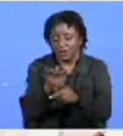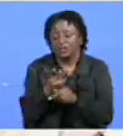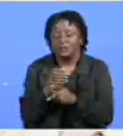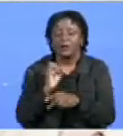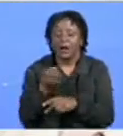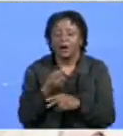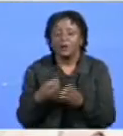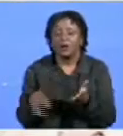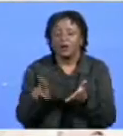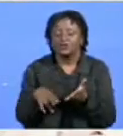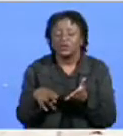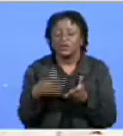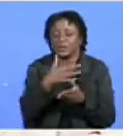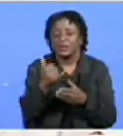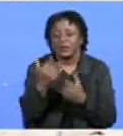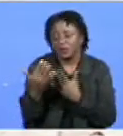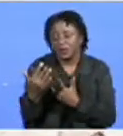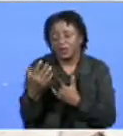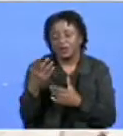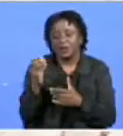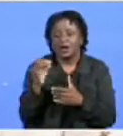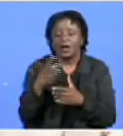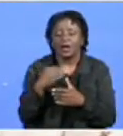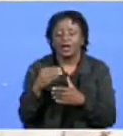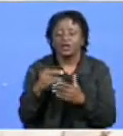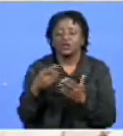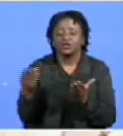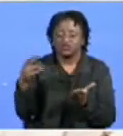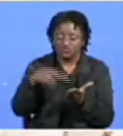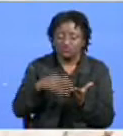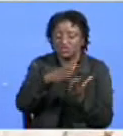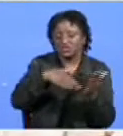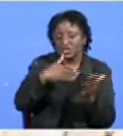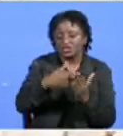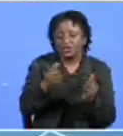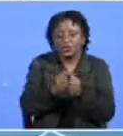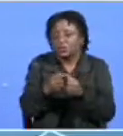us to reschedule and come back on another date without no penalties being.